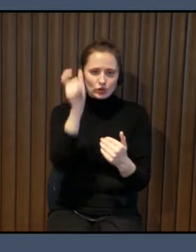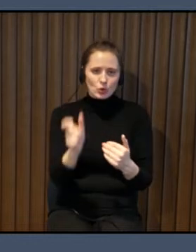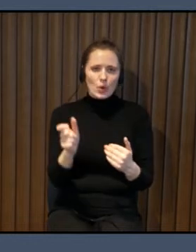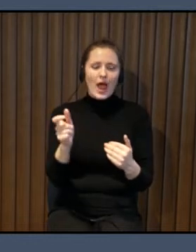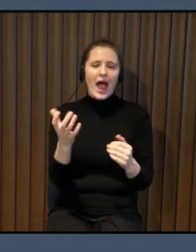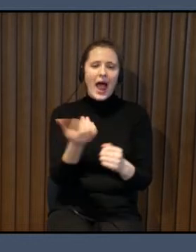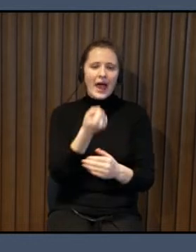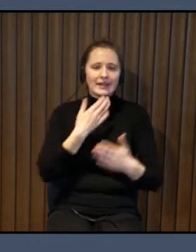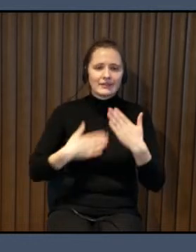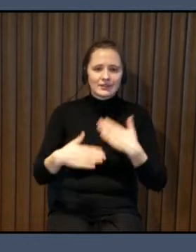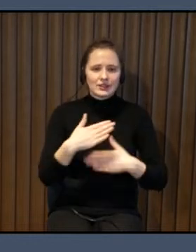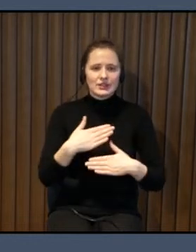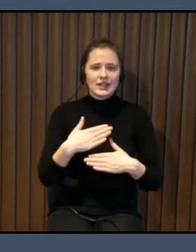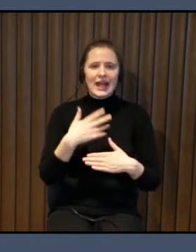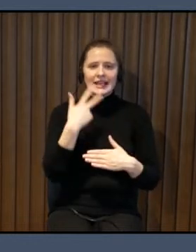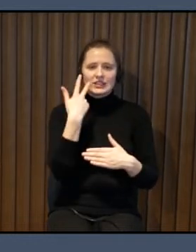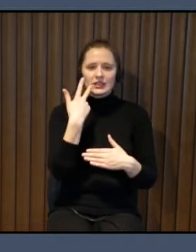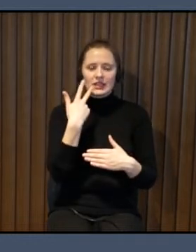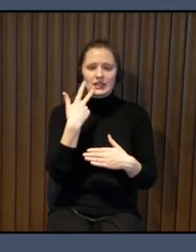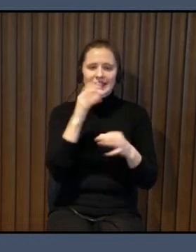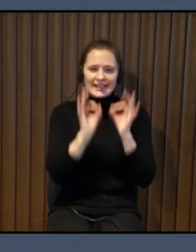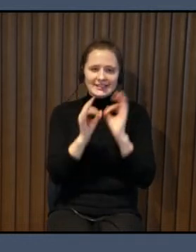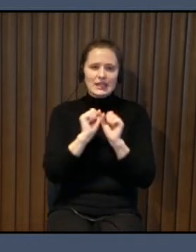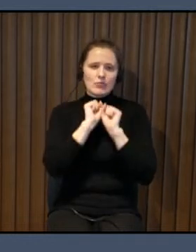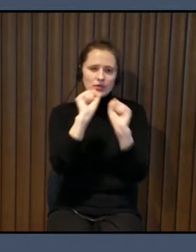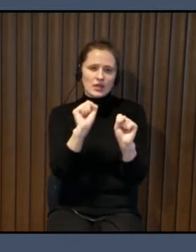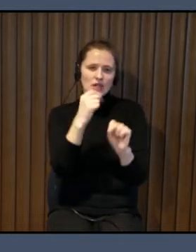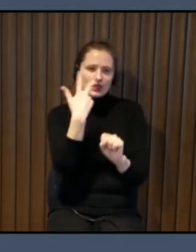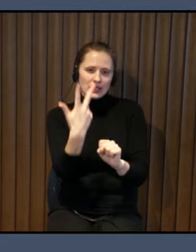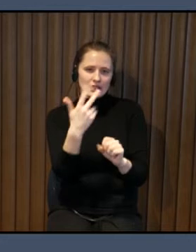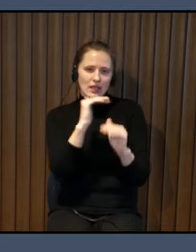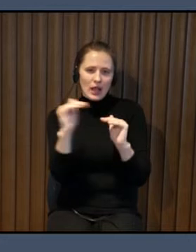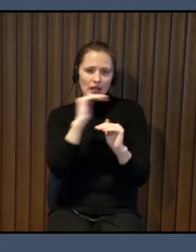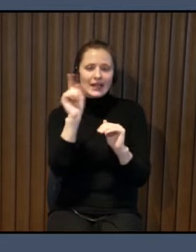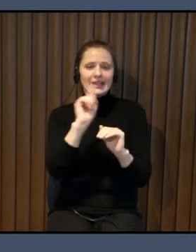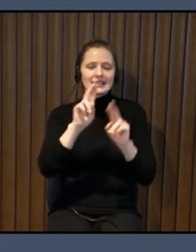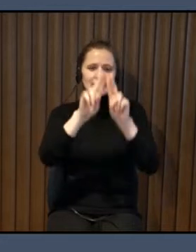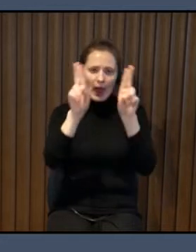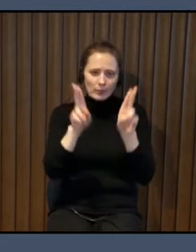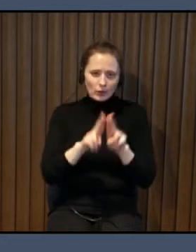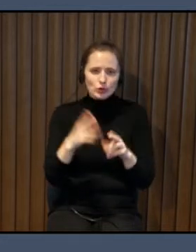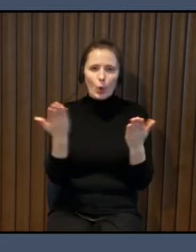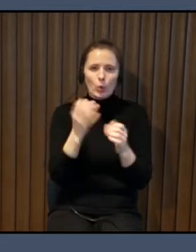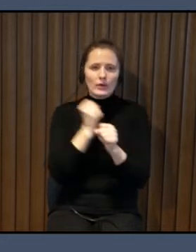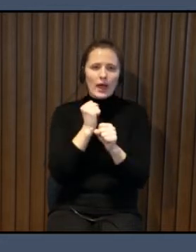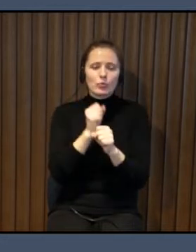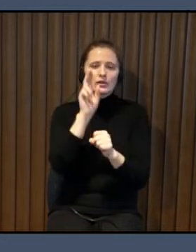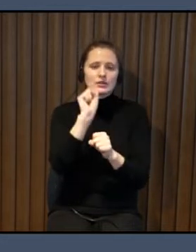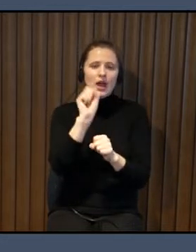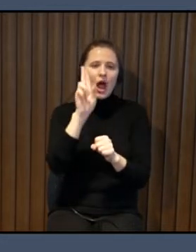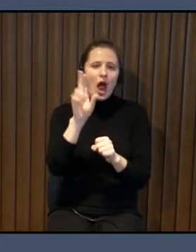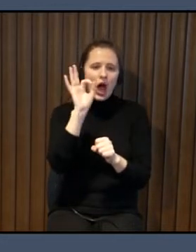dignity and human rights. At the moment, the person with disabilities is protected